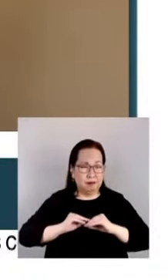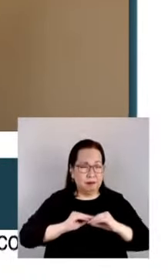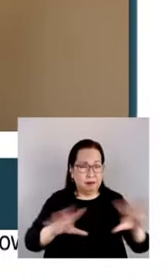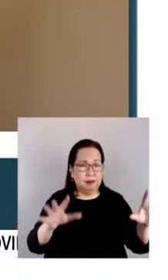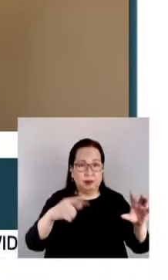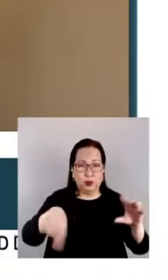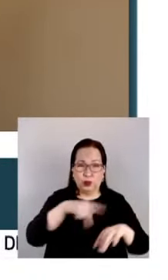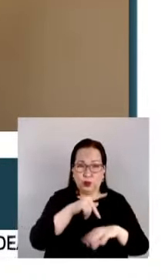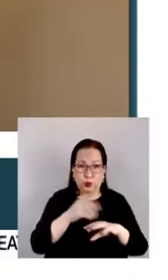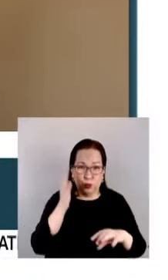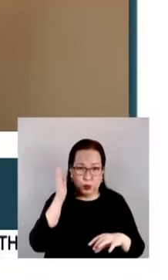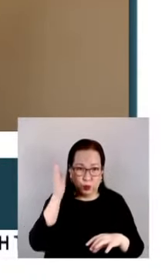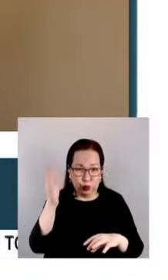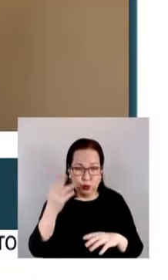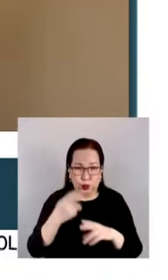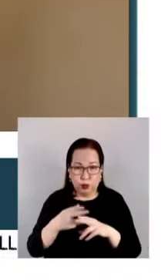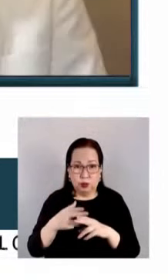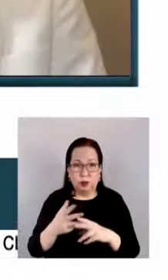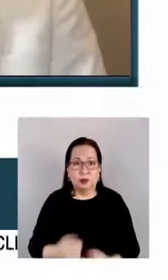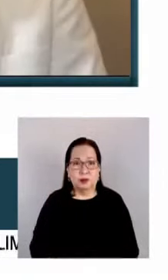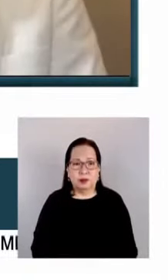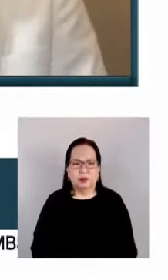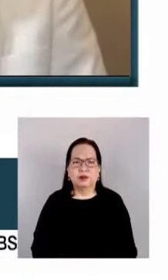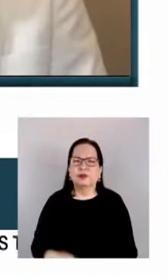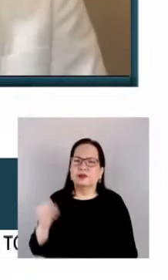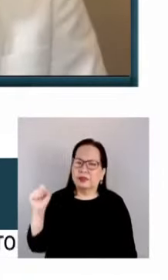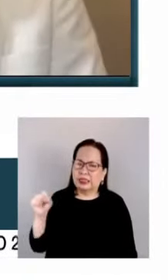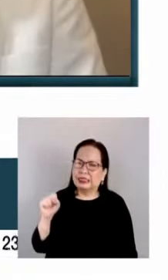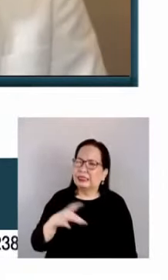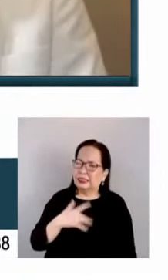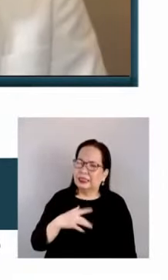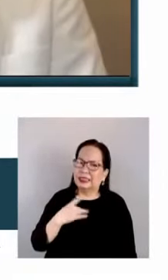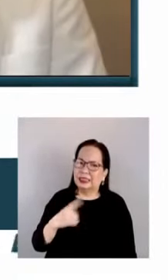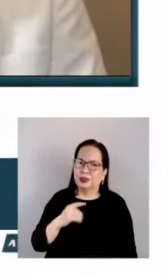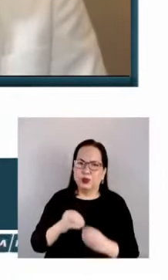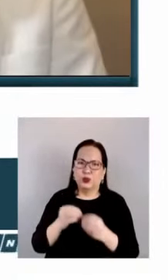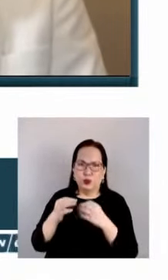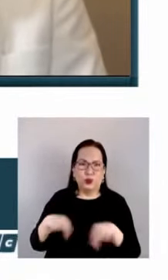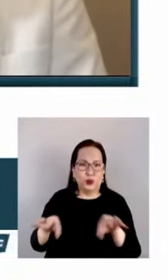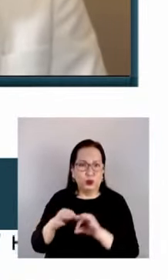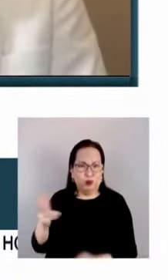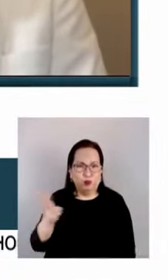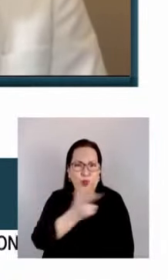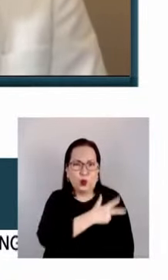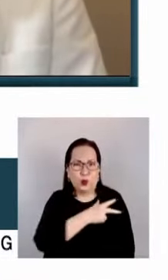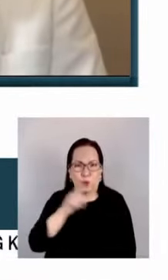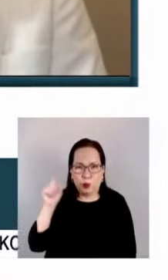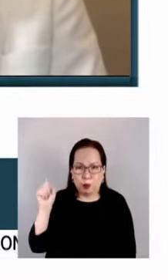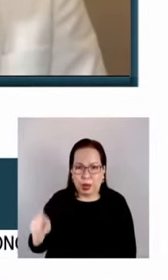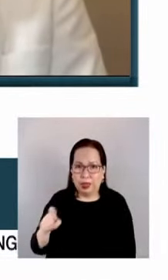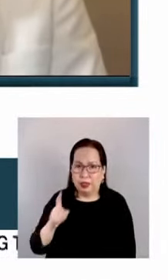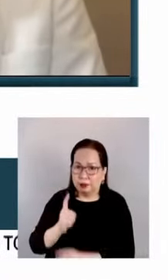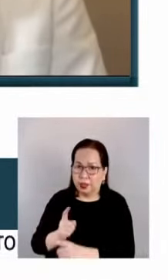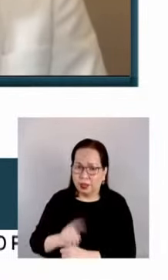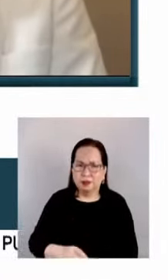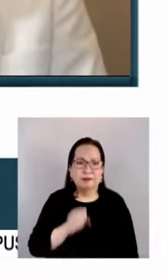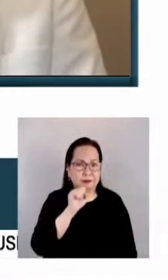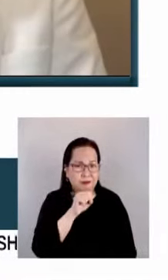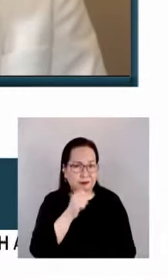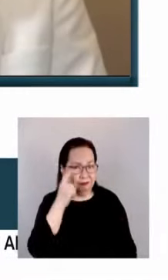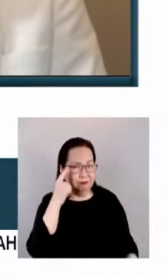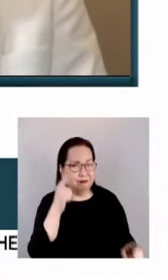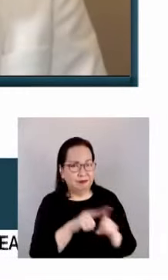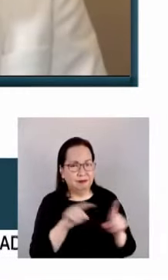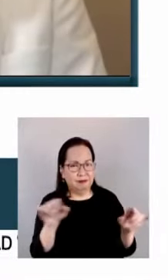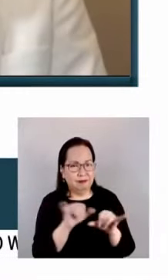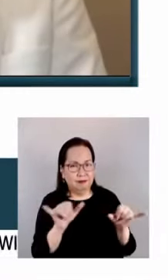days. And that's why it's all the more important now to get that booster shot, Dr. Silande. Precisely, and I